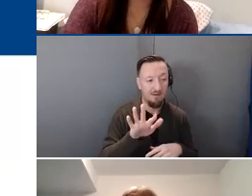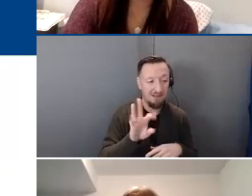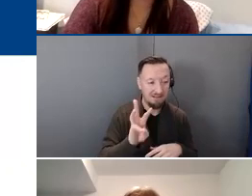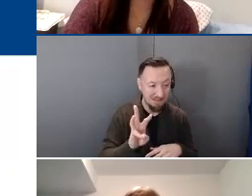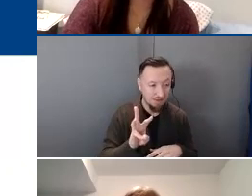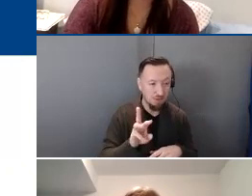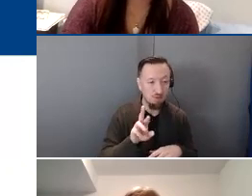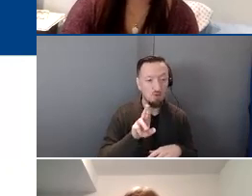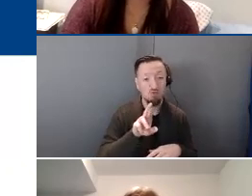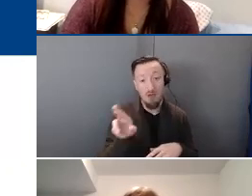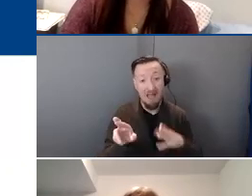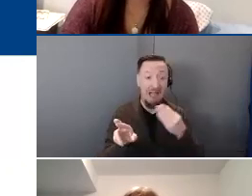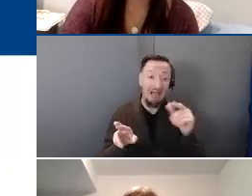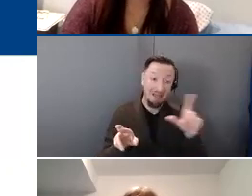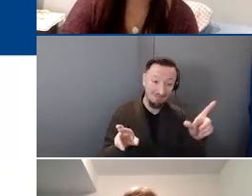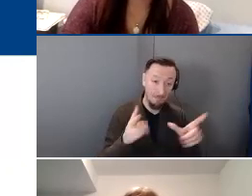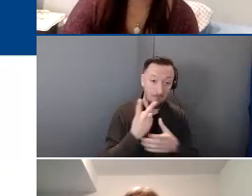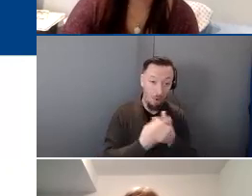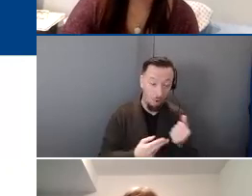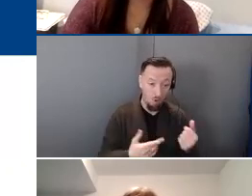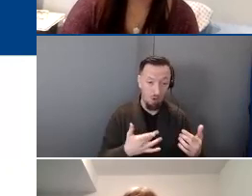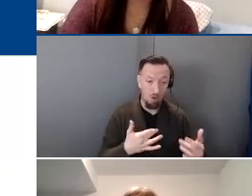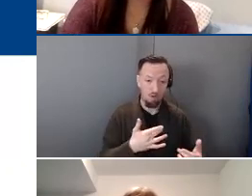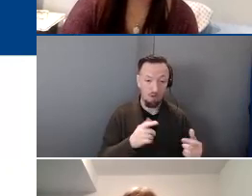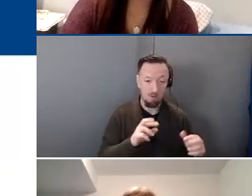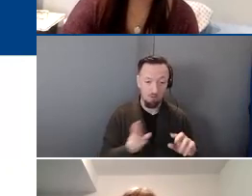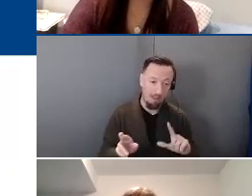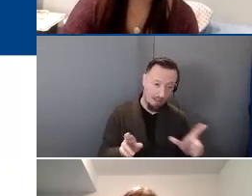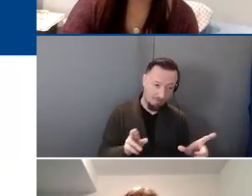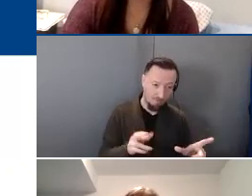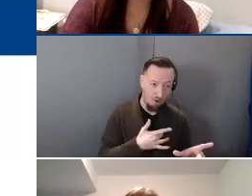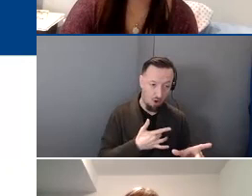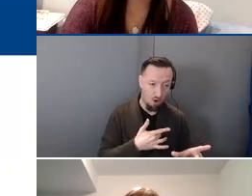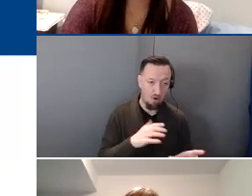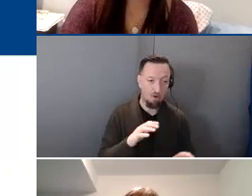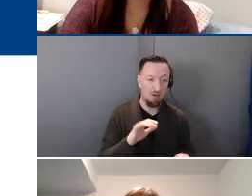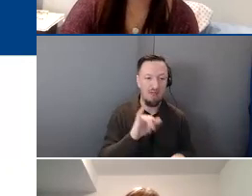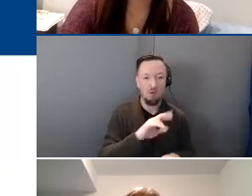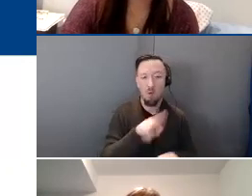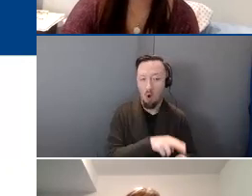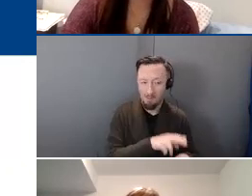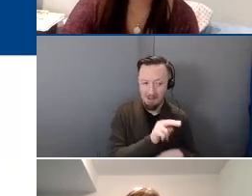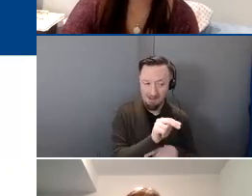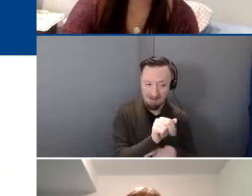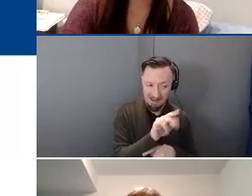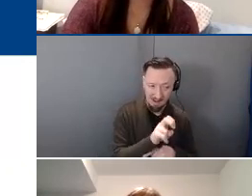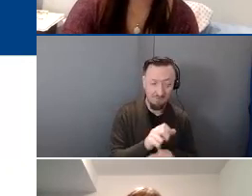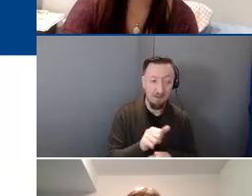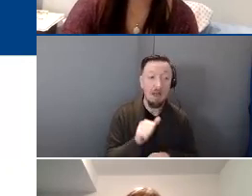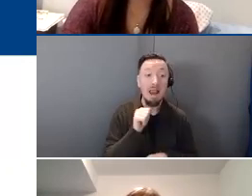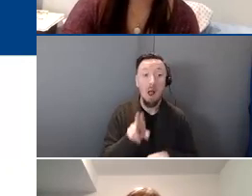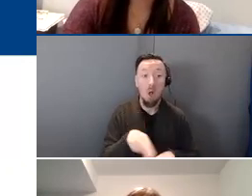93596, this is for right and left heart catheterization. And that's for the normal native connections if they